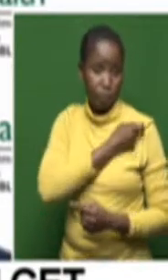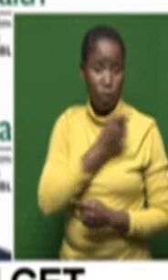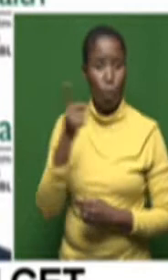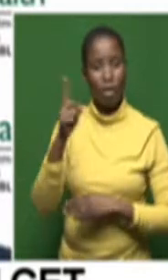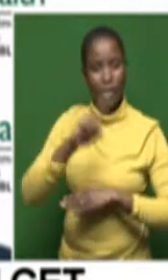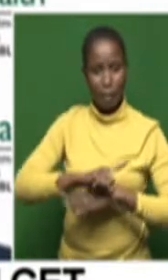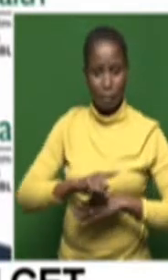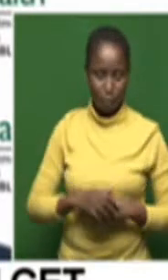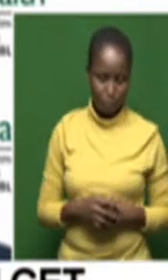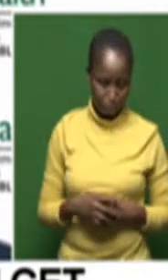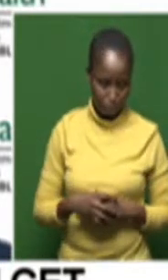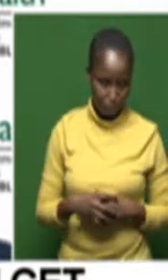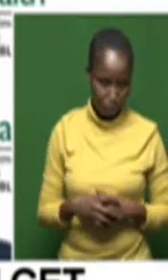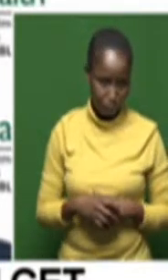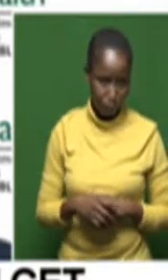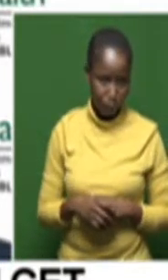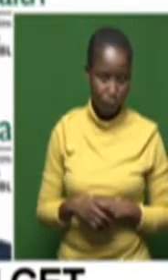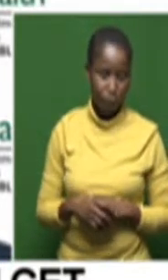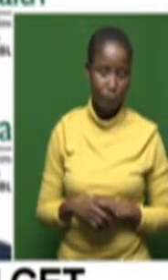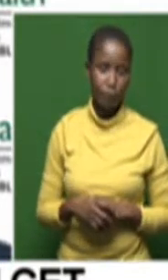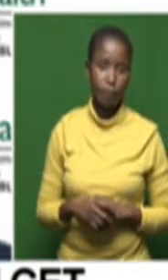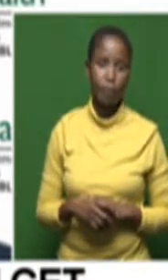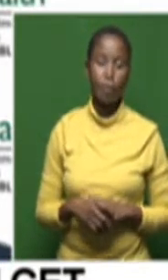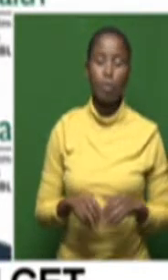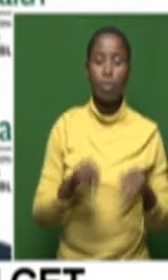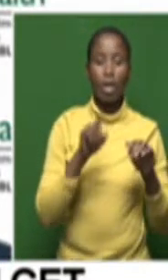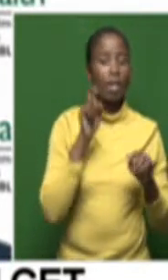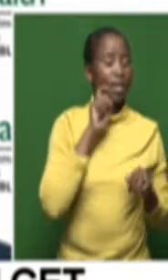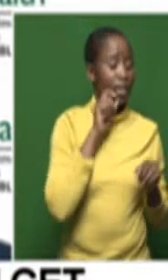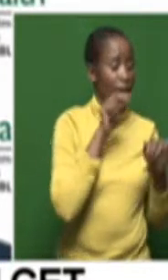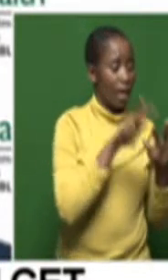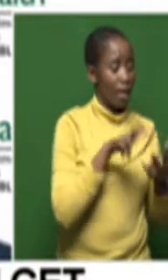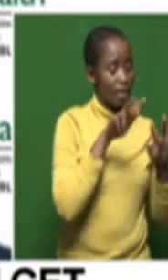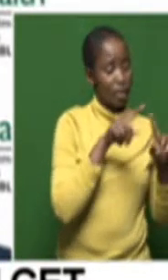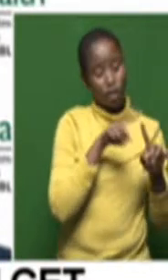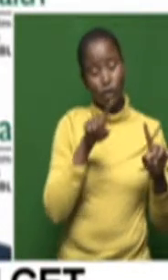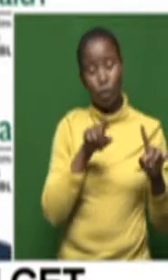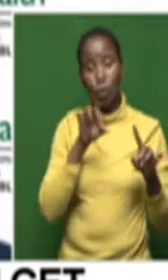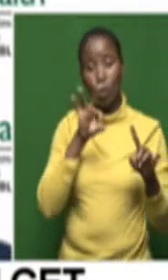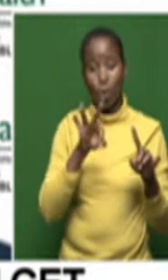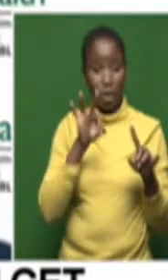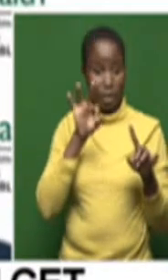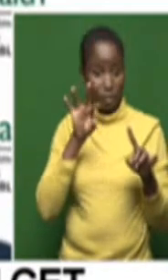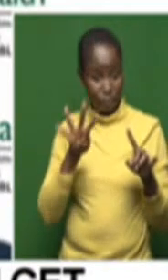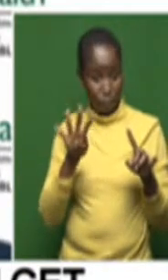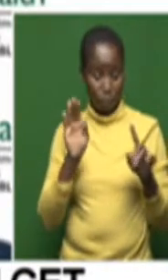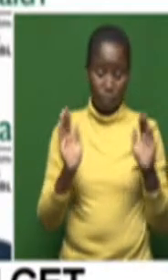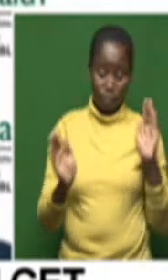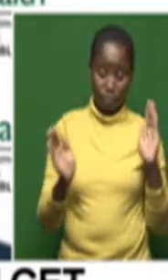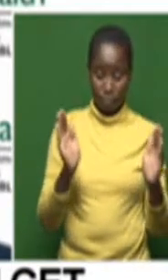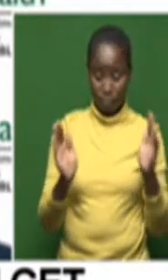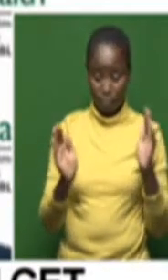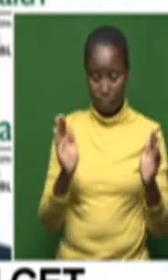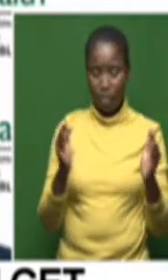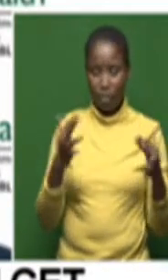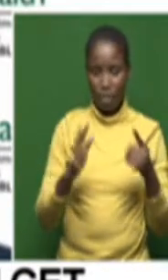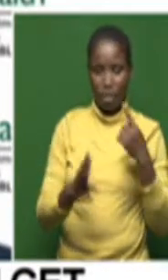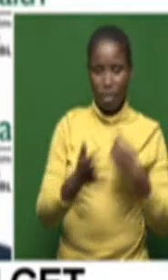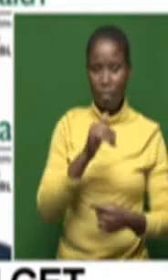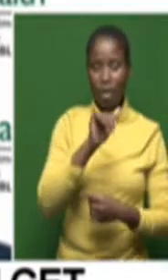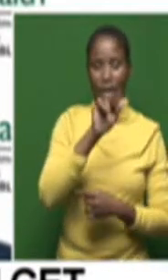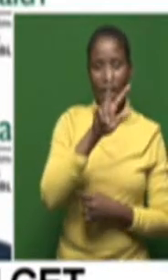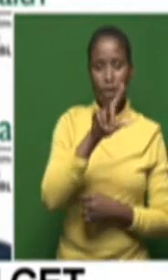day. For the 18 to 34 vaccinations, as I said, we reached